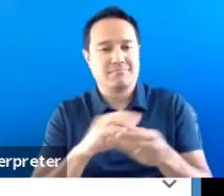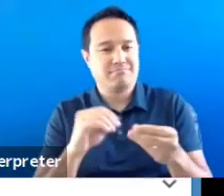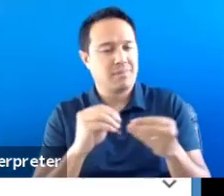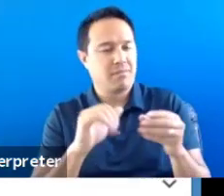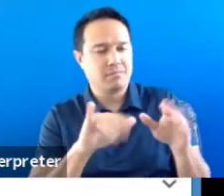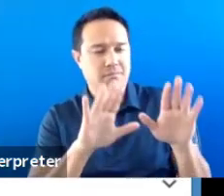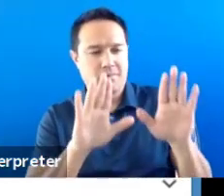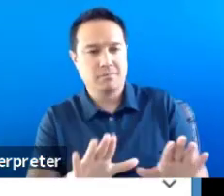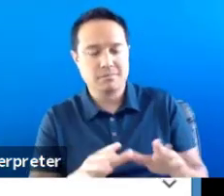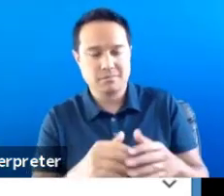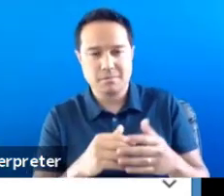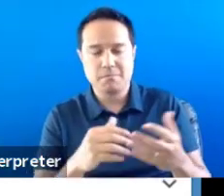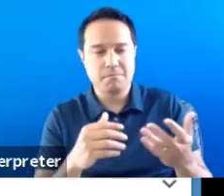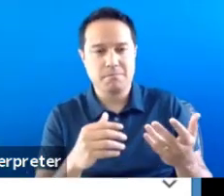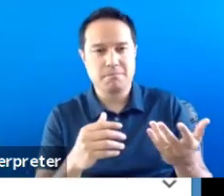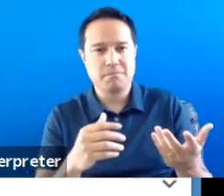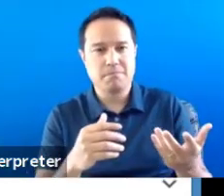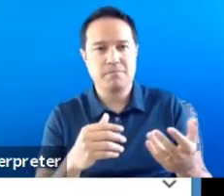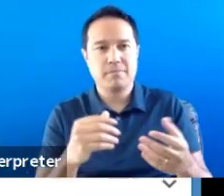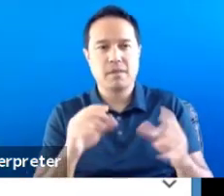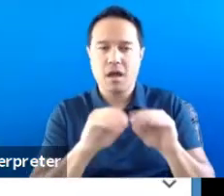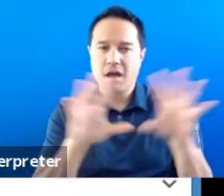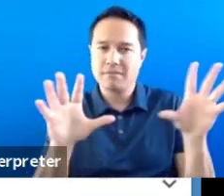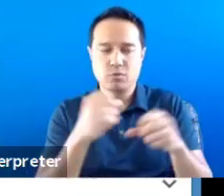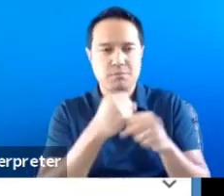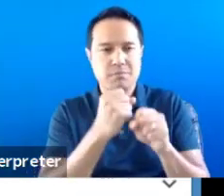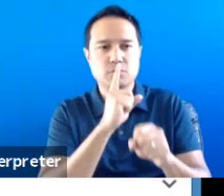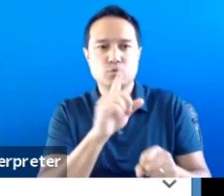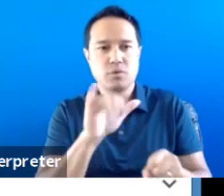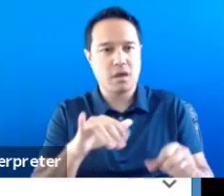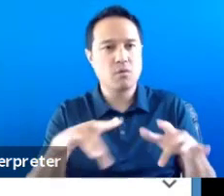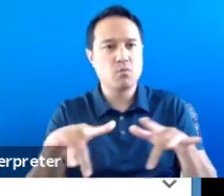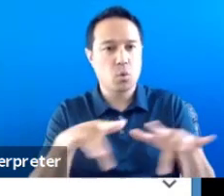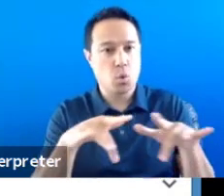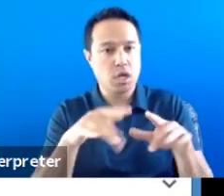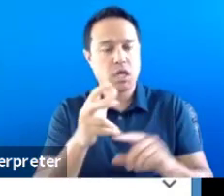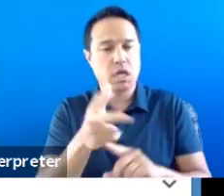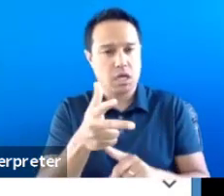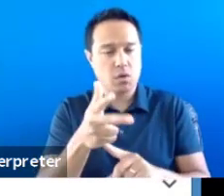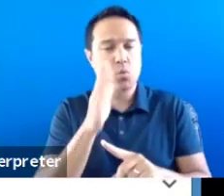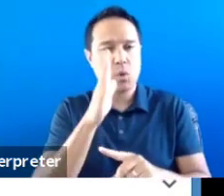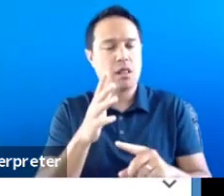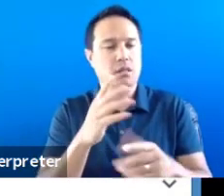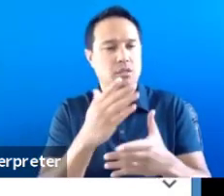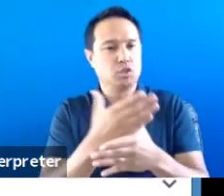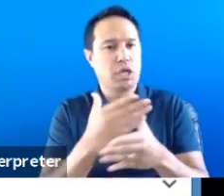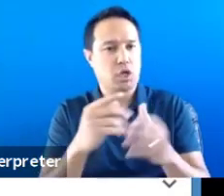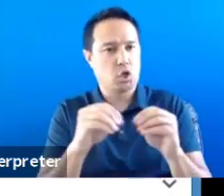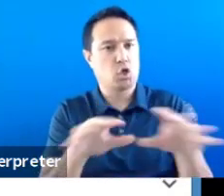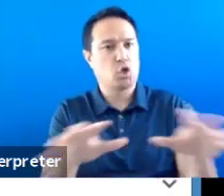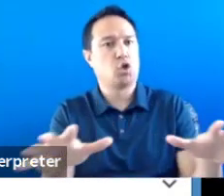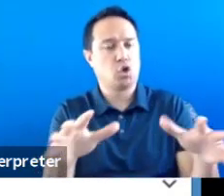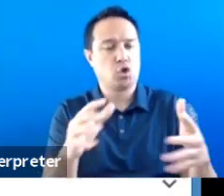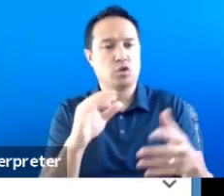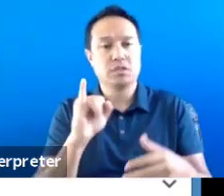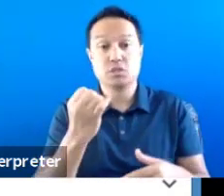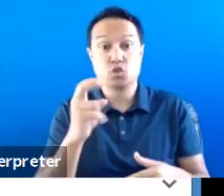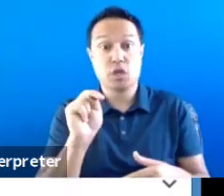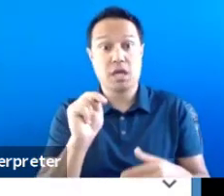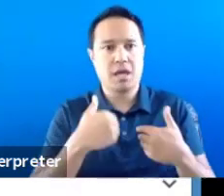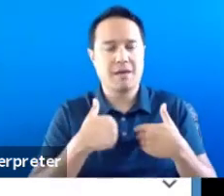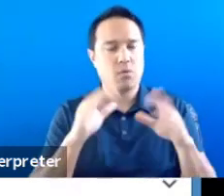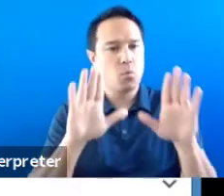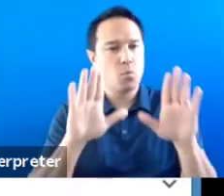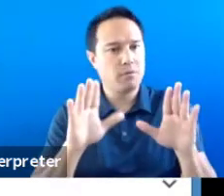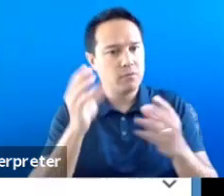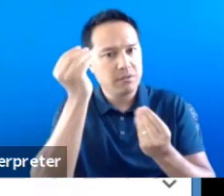sure, obviously, the recording we're going to share out. Jen has shared a ton of her info. We'll make sure you guys get all of